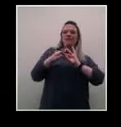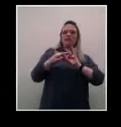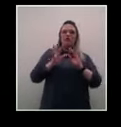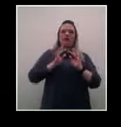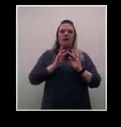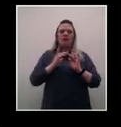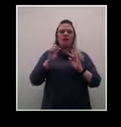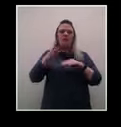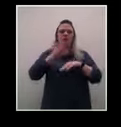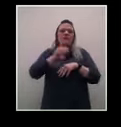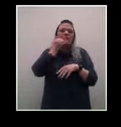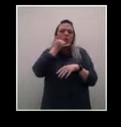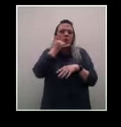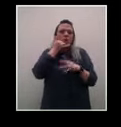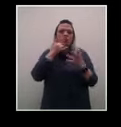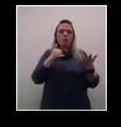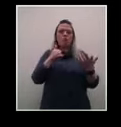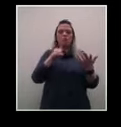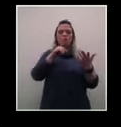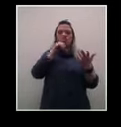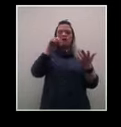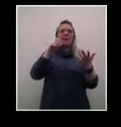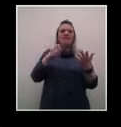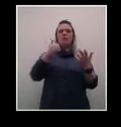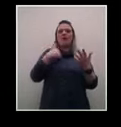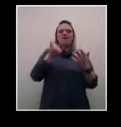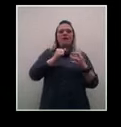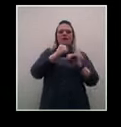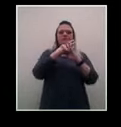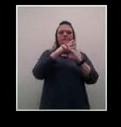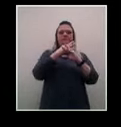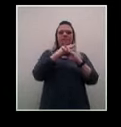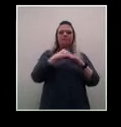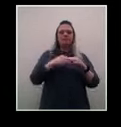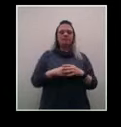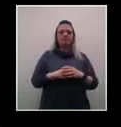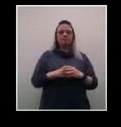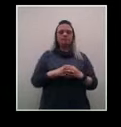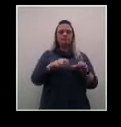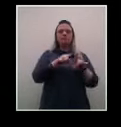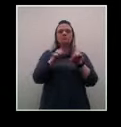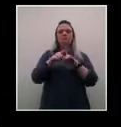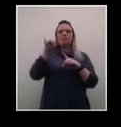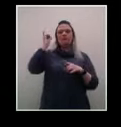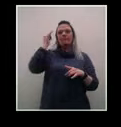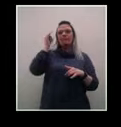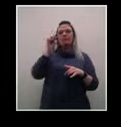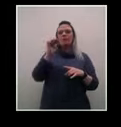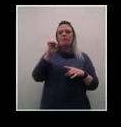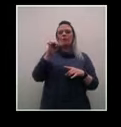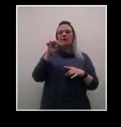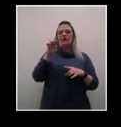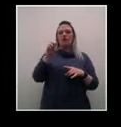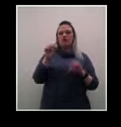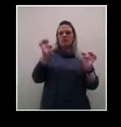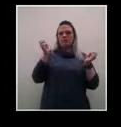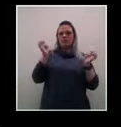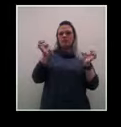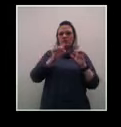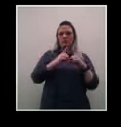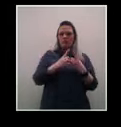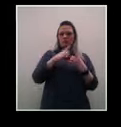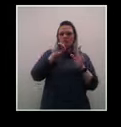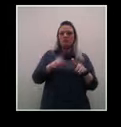online or just over the phone, not even with any video. Also, Buffalo Matters in our emergency department is